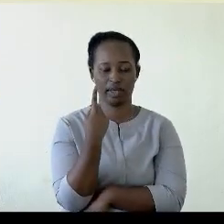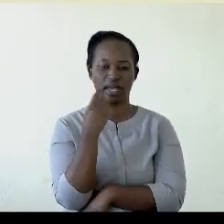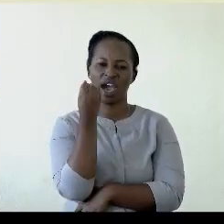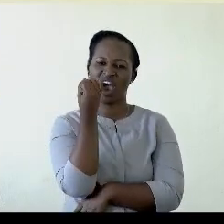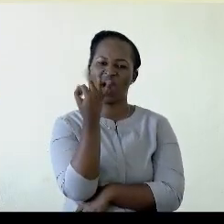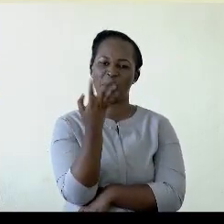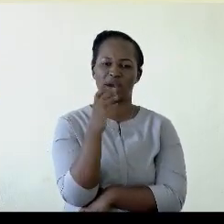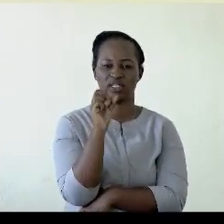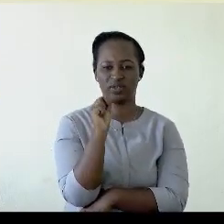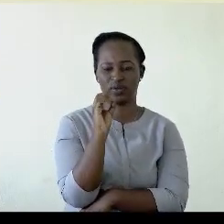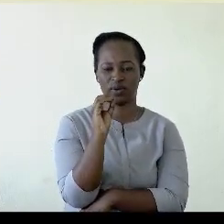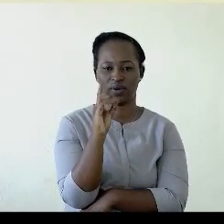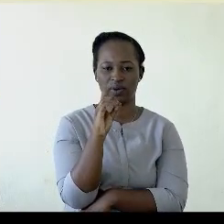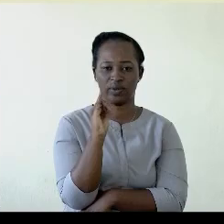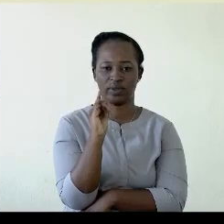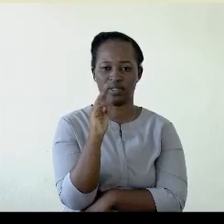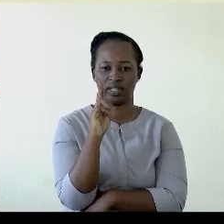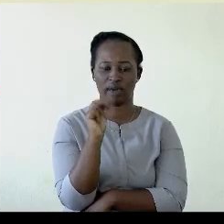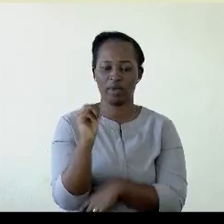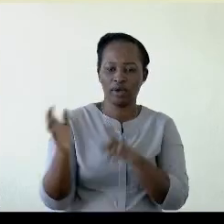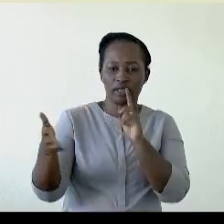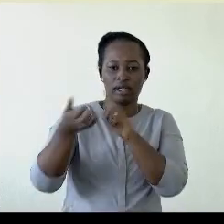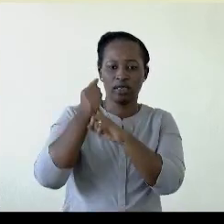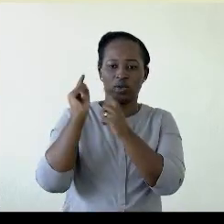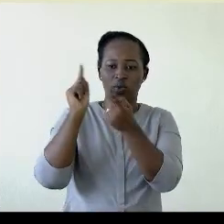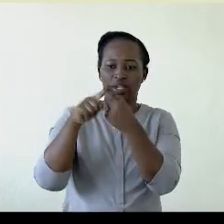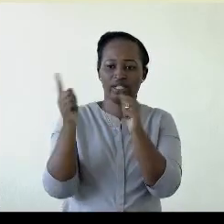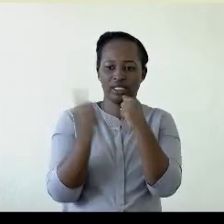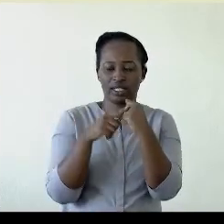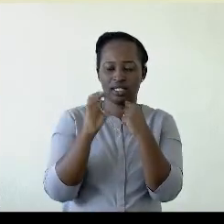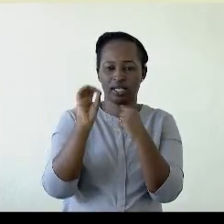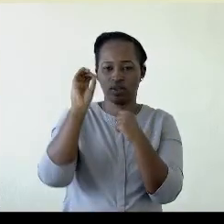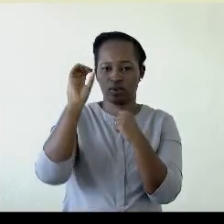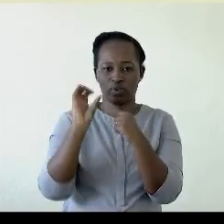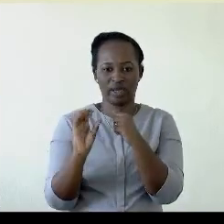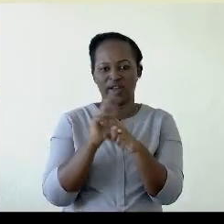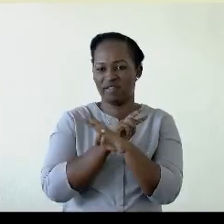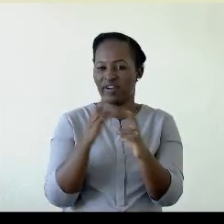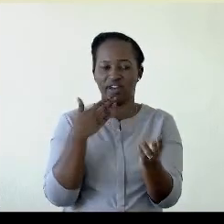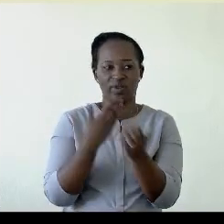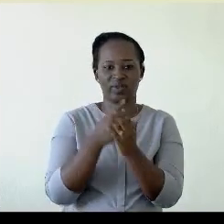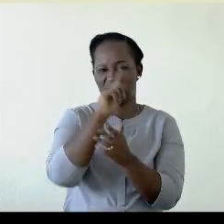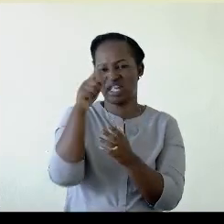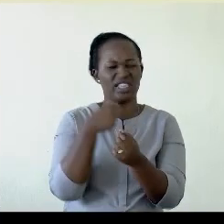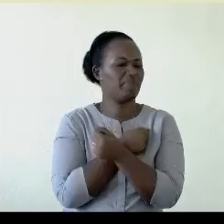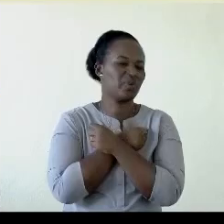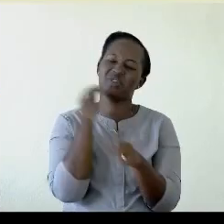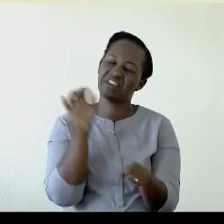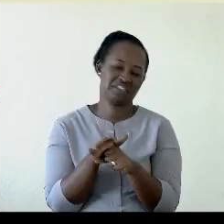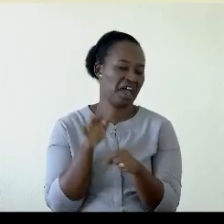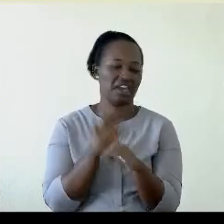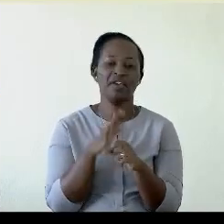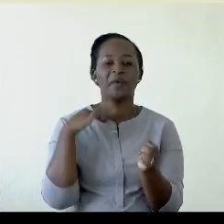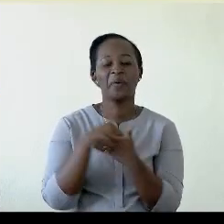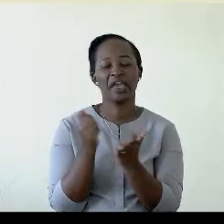much sodium nitrate will dissolve at 60 degrees? These are very good questions. I like them very much